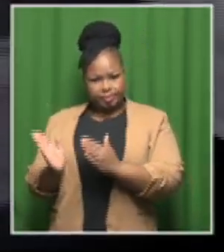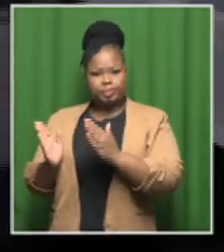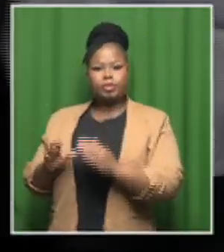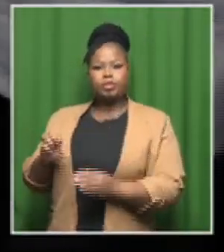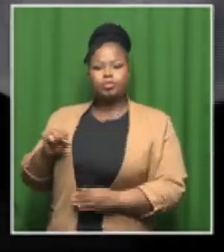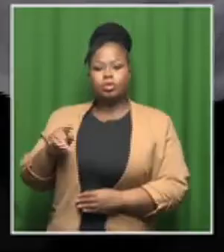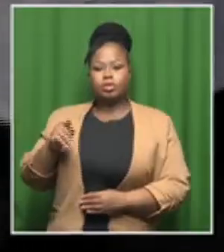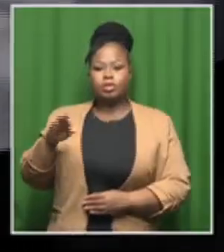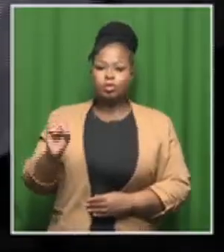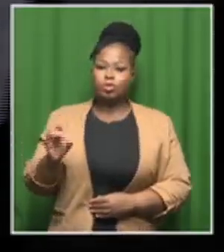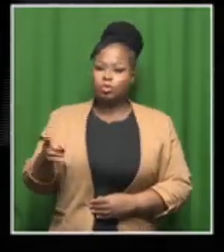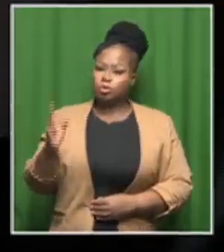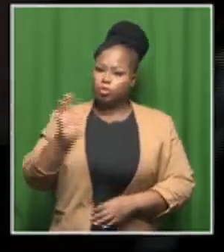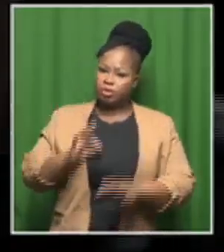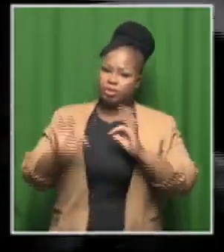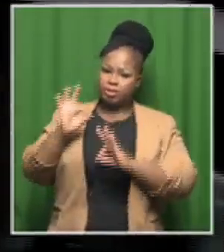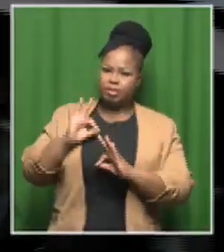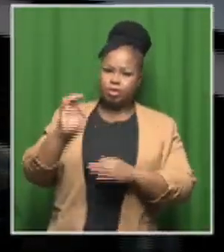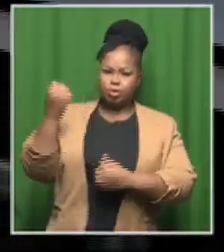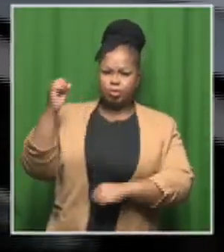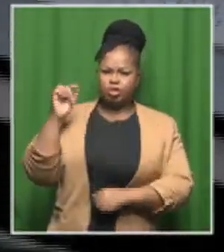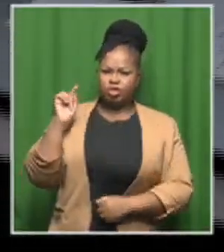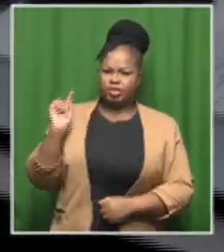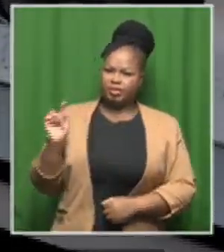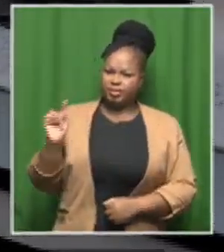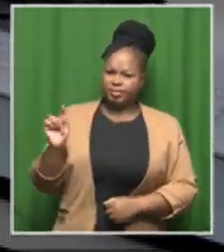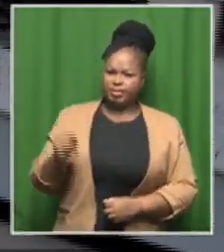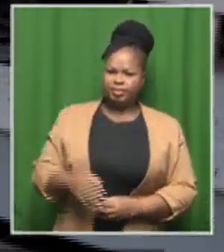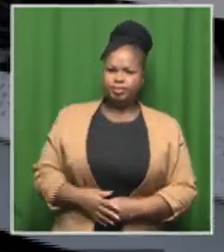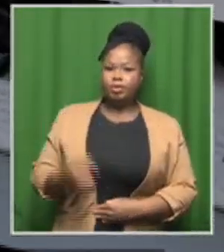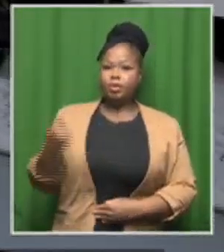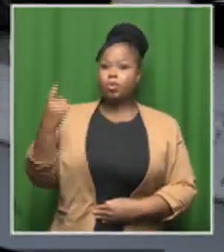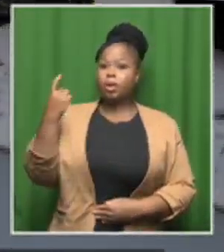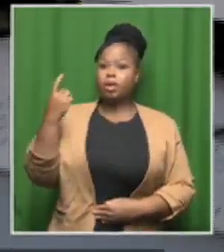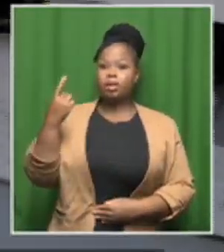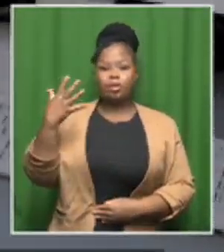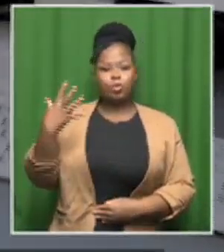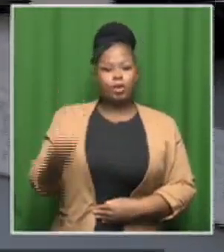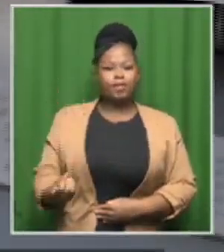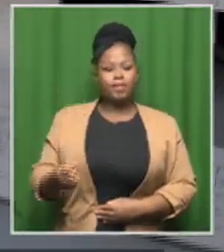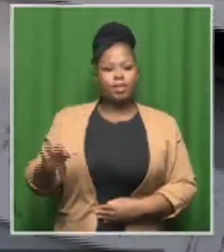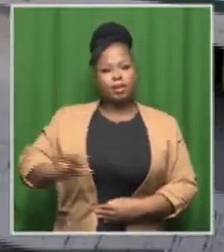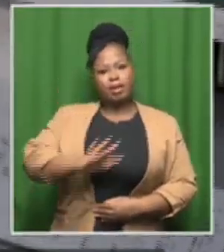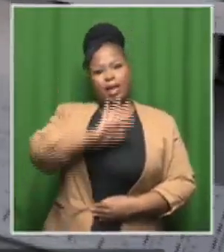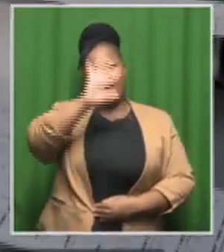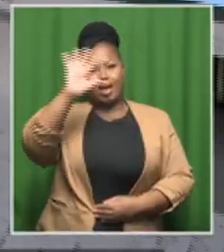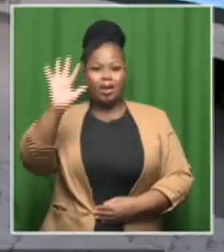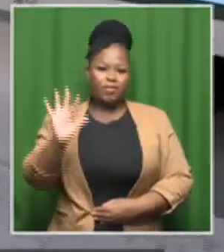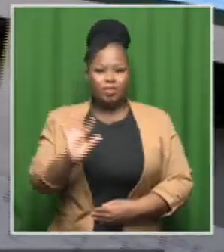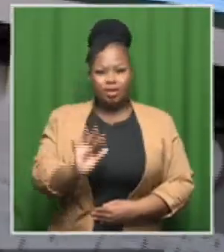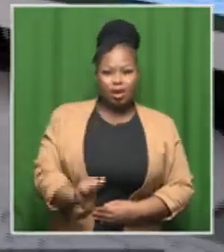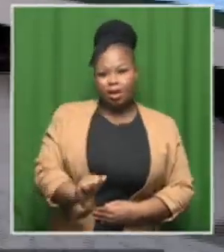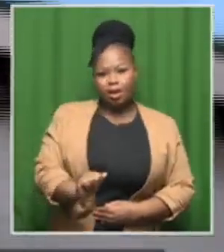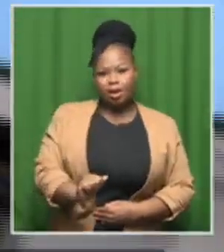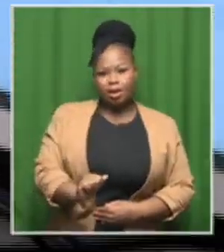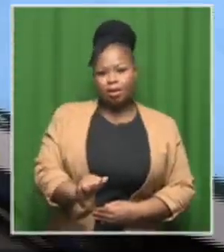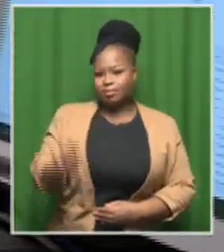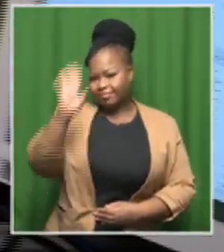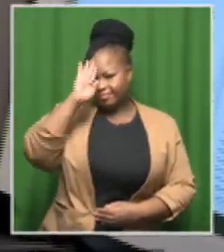and telling you about this machine, the only one here on the African continent. So Sibusiso, good